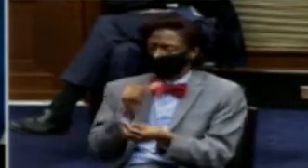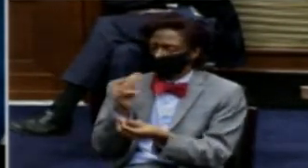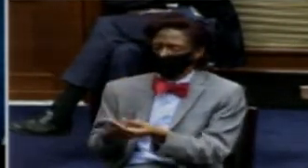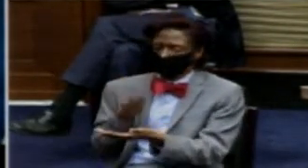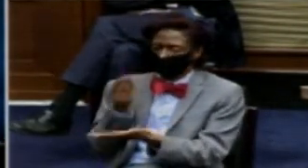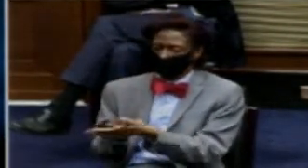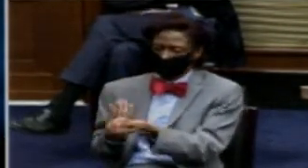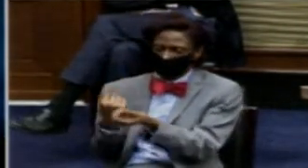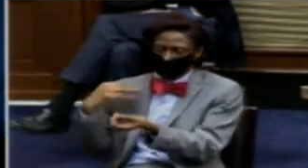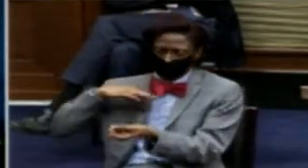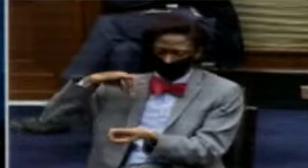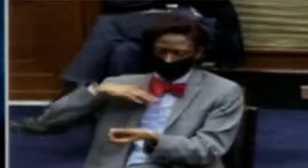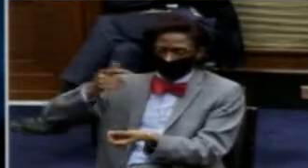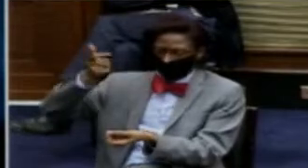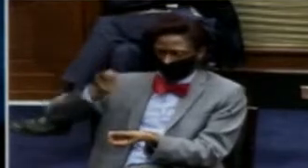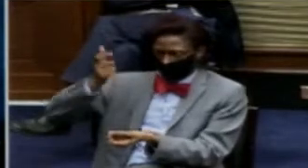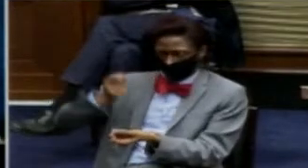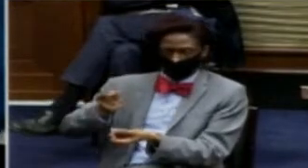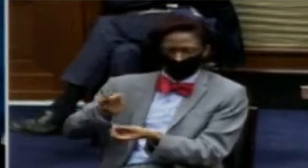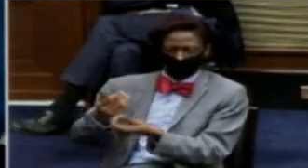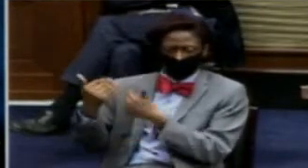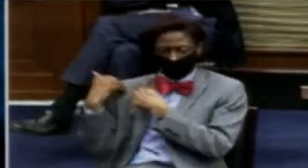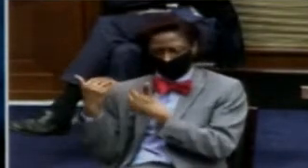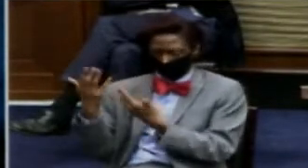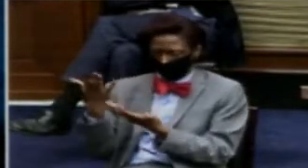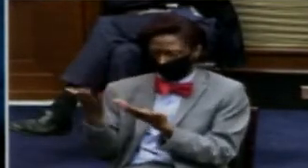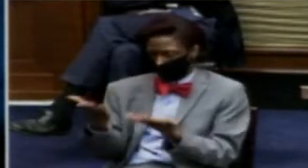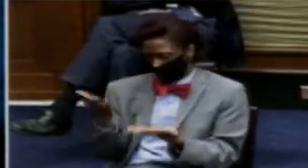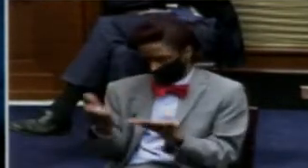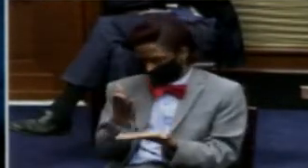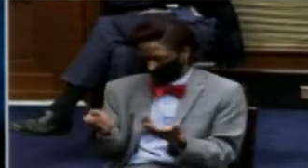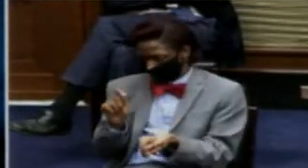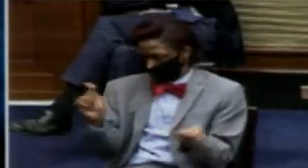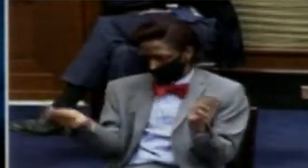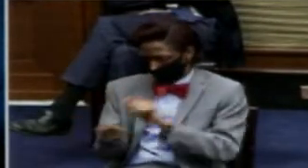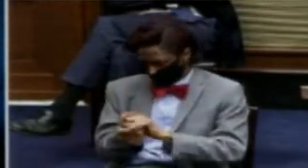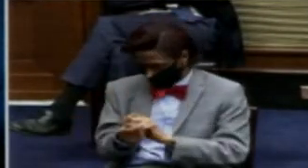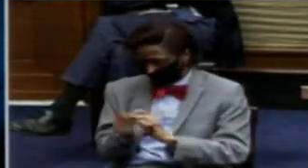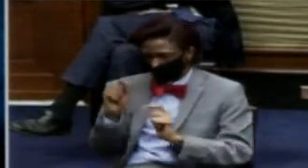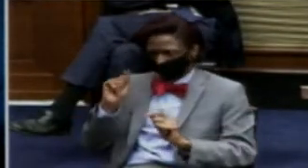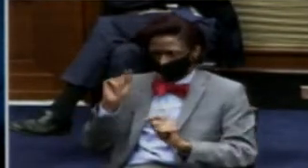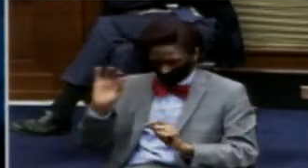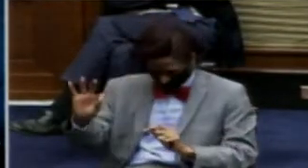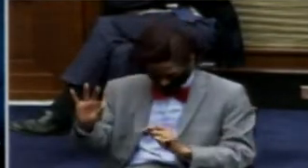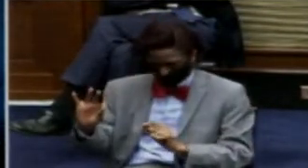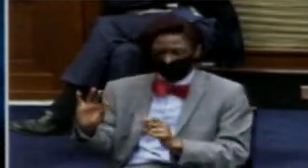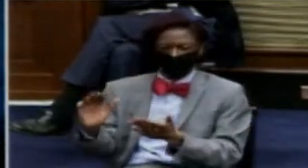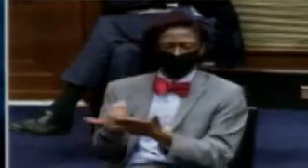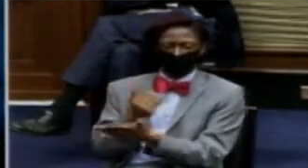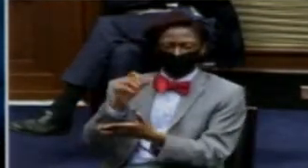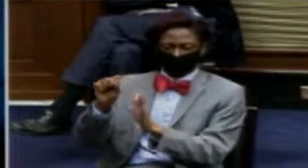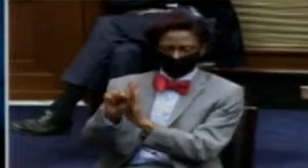what might change as a result of the new statehood being stood up. So